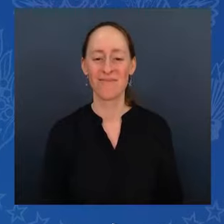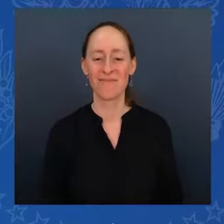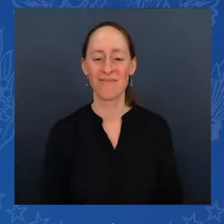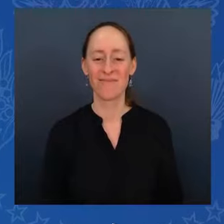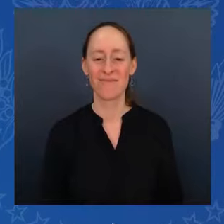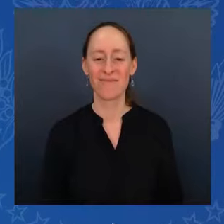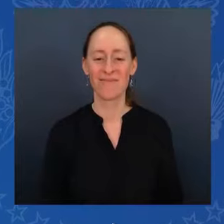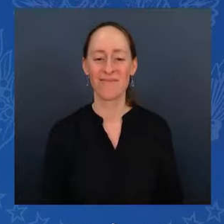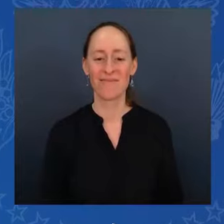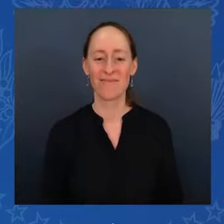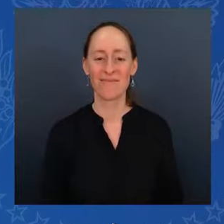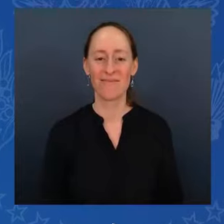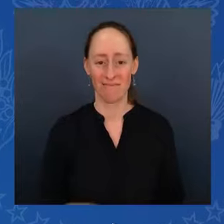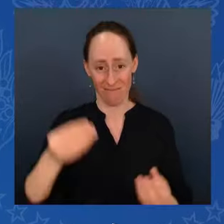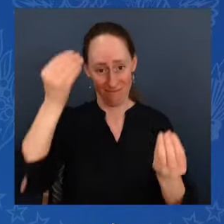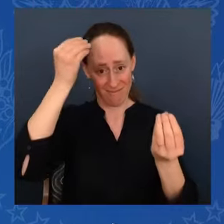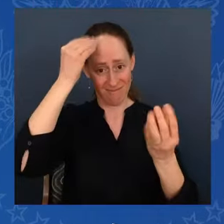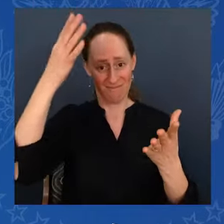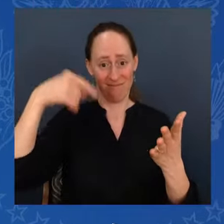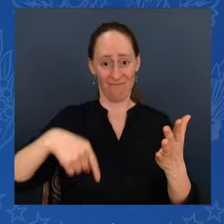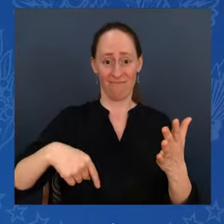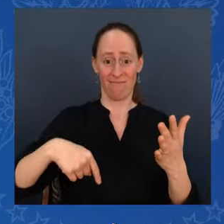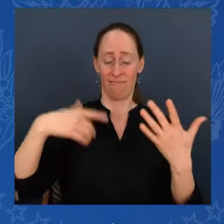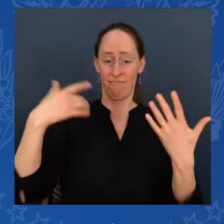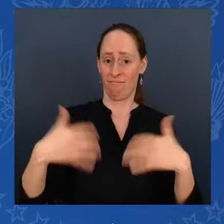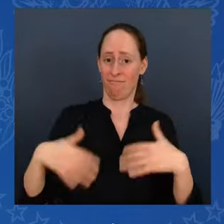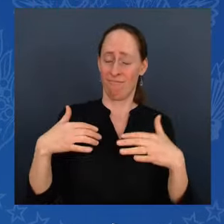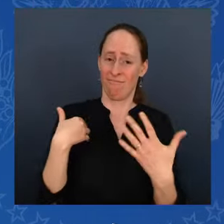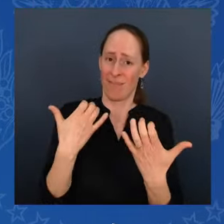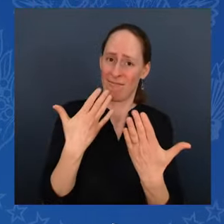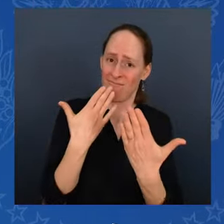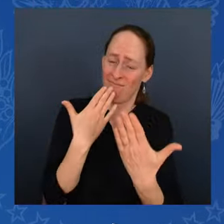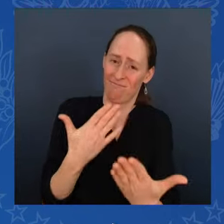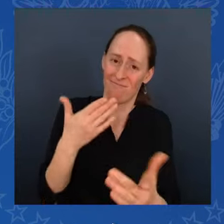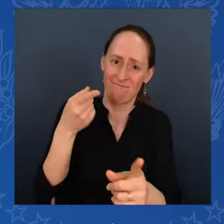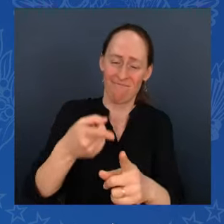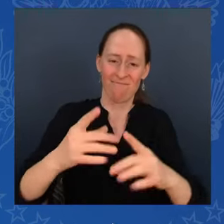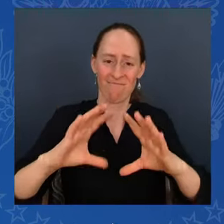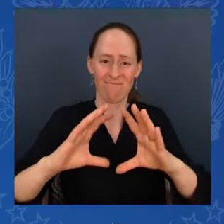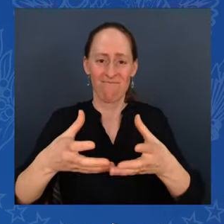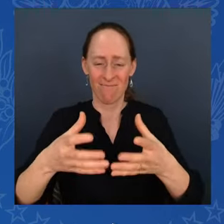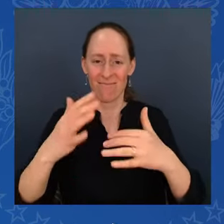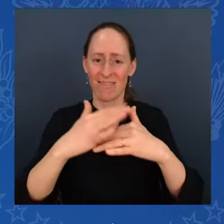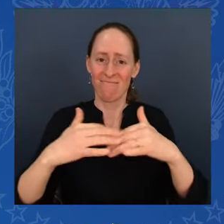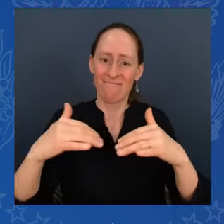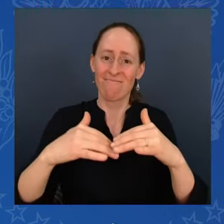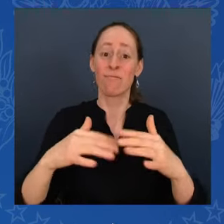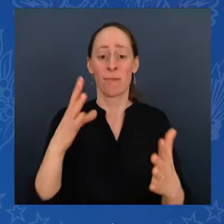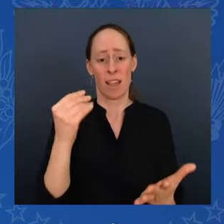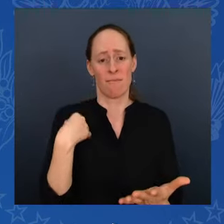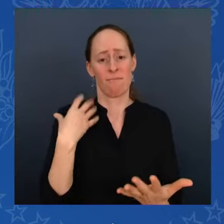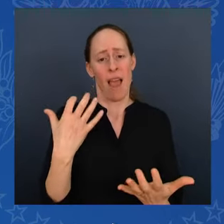And while she couldn't be here, I'm always grateful for one of the best senators in the United States Senate, Tammy Baldwin.